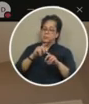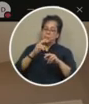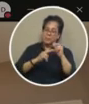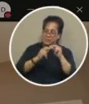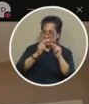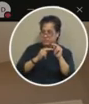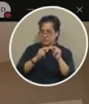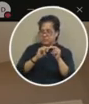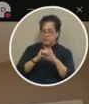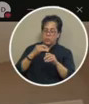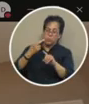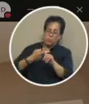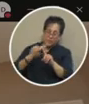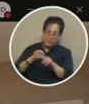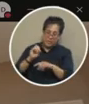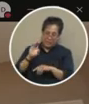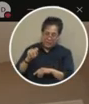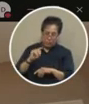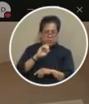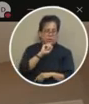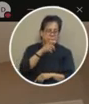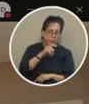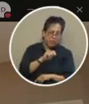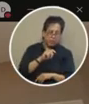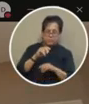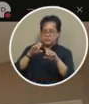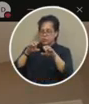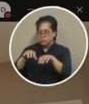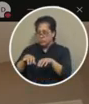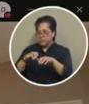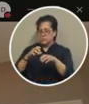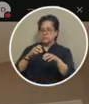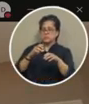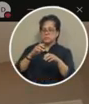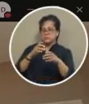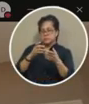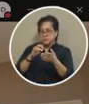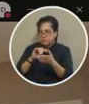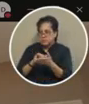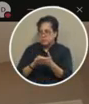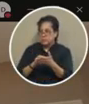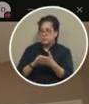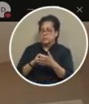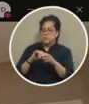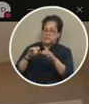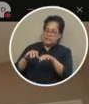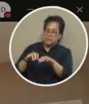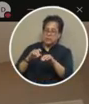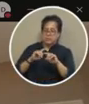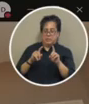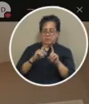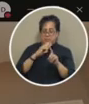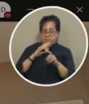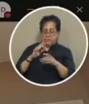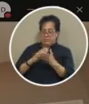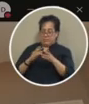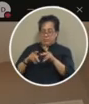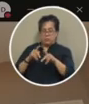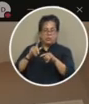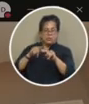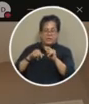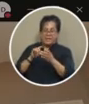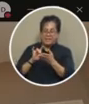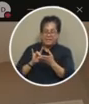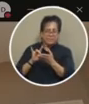buildings that are rented out, whether they be apartments, whether they be duplexes and things of that nature. The ordinance speaks to that the people cannot be evicted,